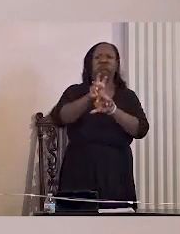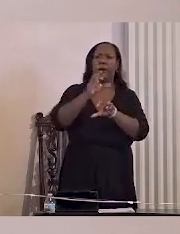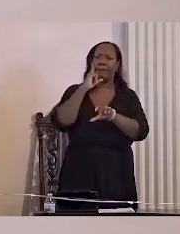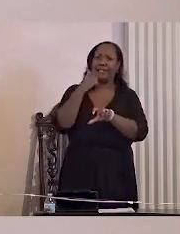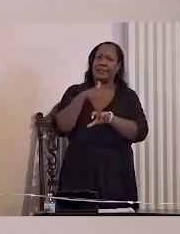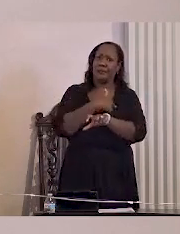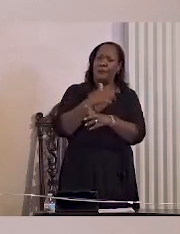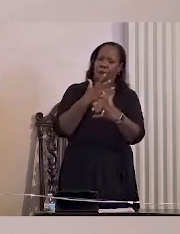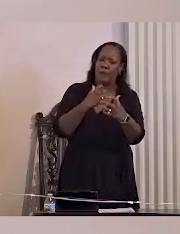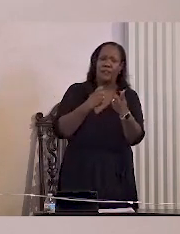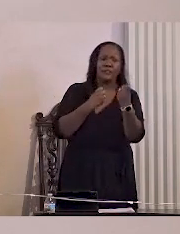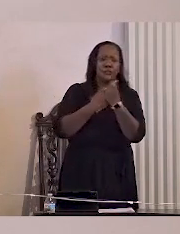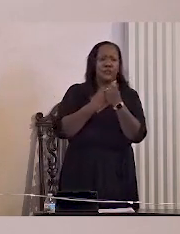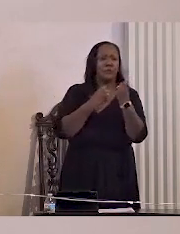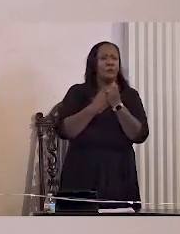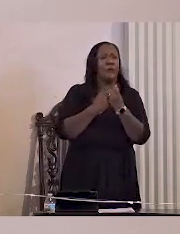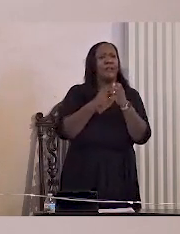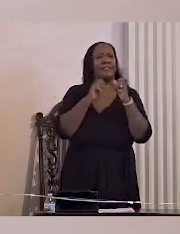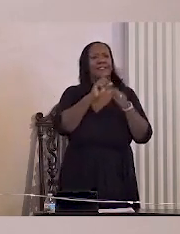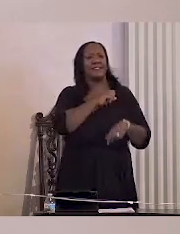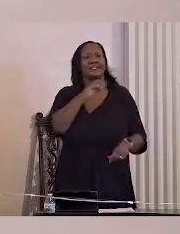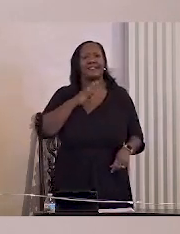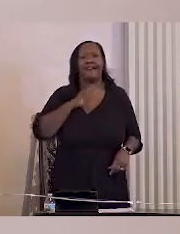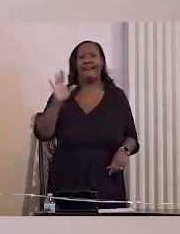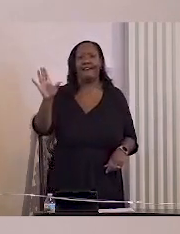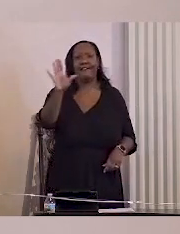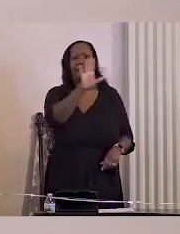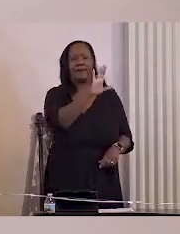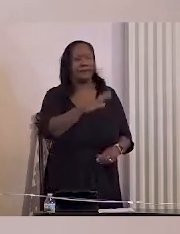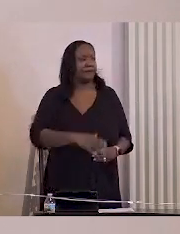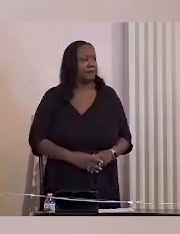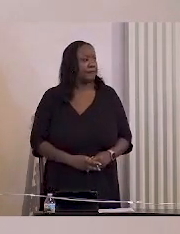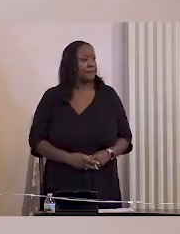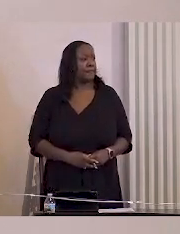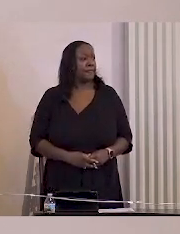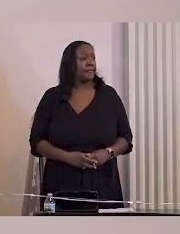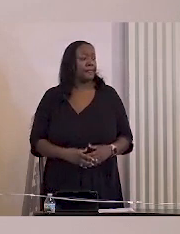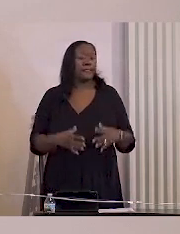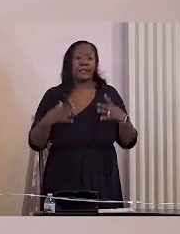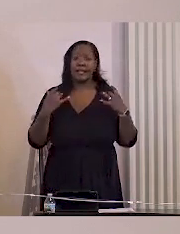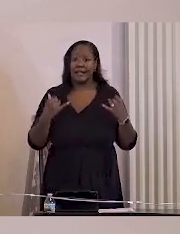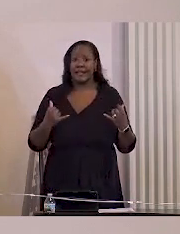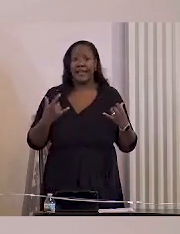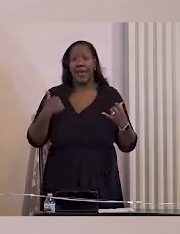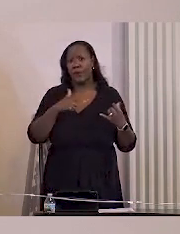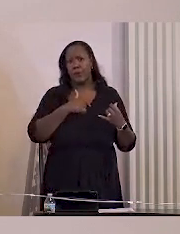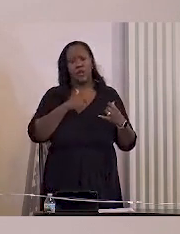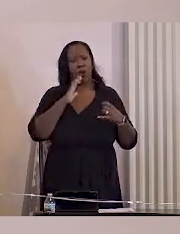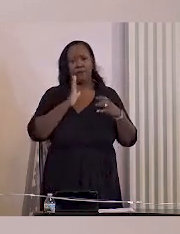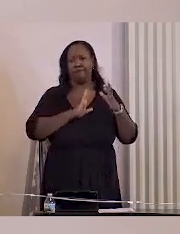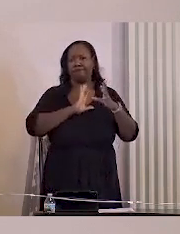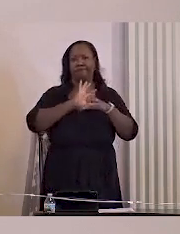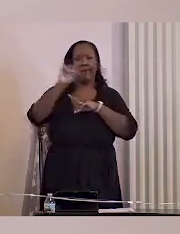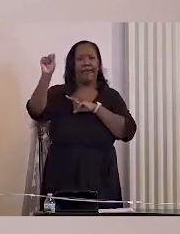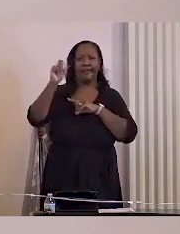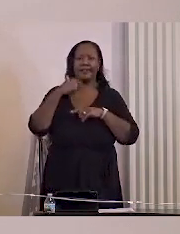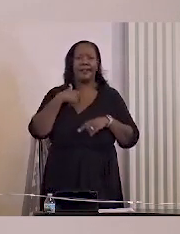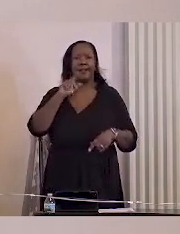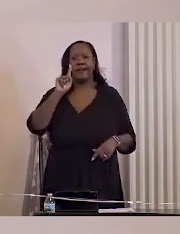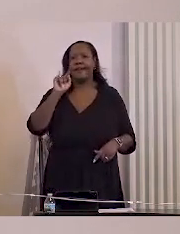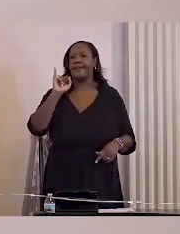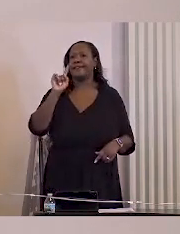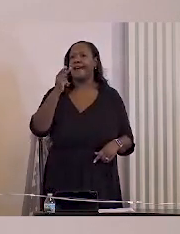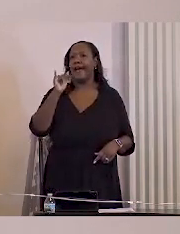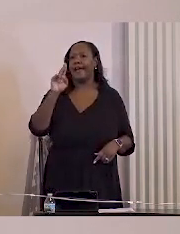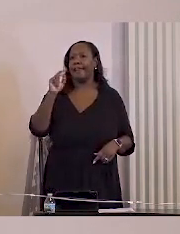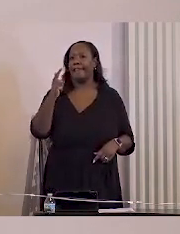wanted to support our wonderful staff. At this point, we are well above the tithing category shown on the giving guide for